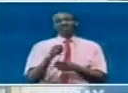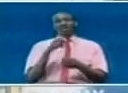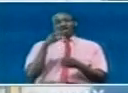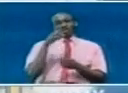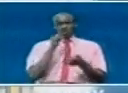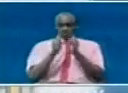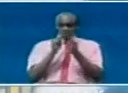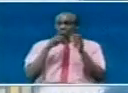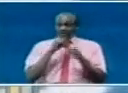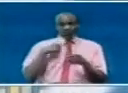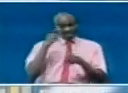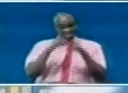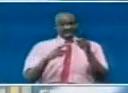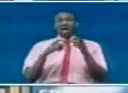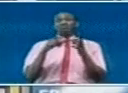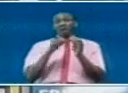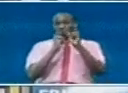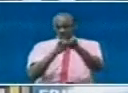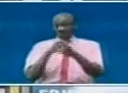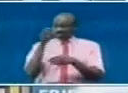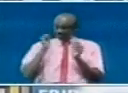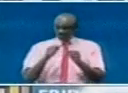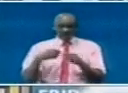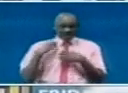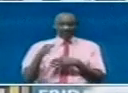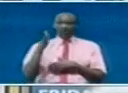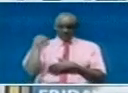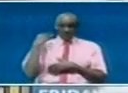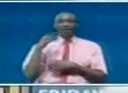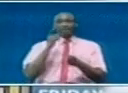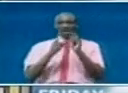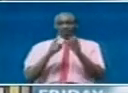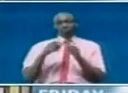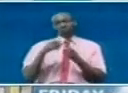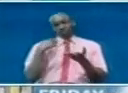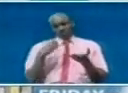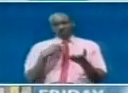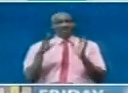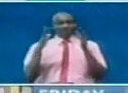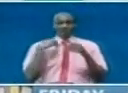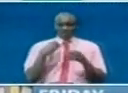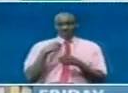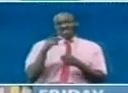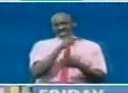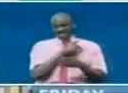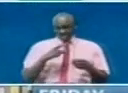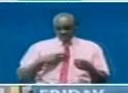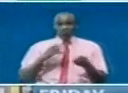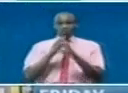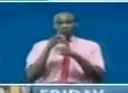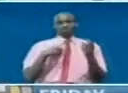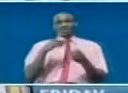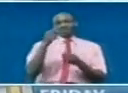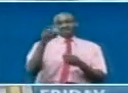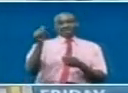Year Awards. The annual Sawyer Awards is a brainchild of former marathon record holder and celebrated king of the cross-country, Paul